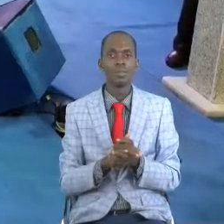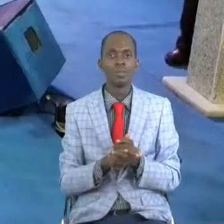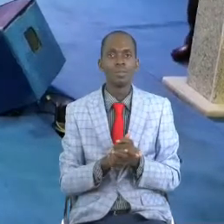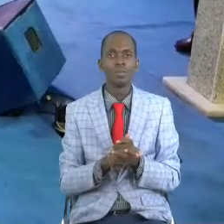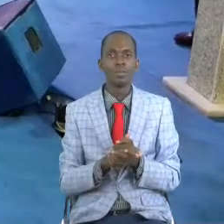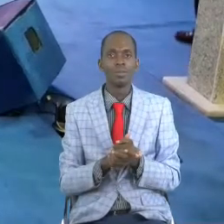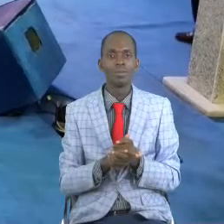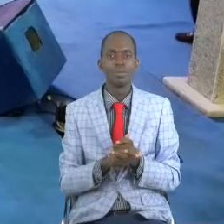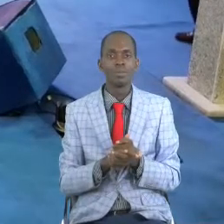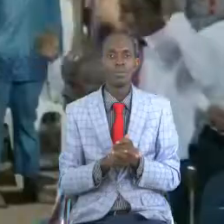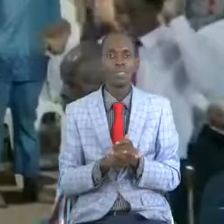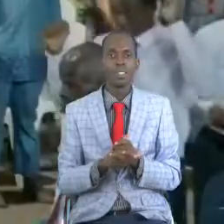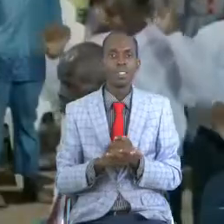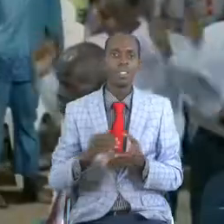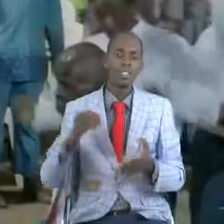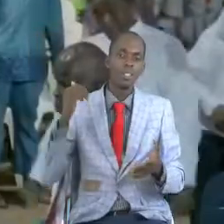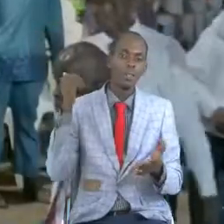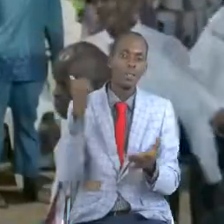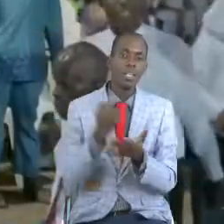amen